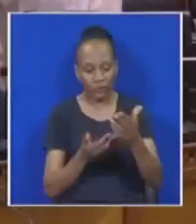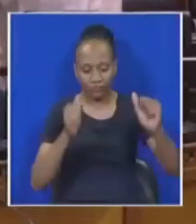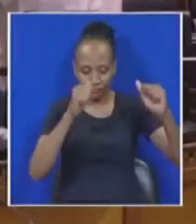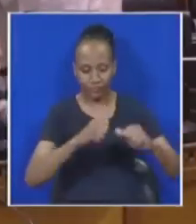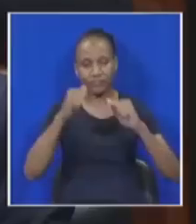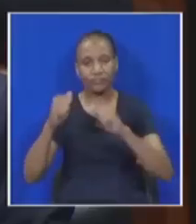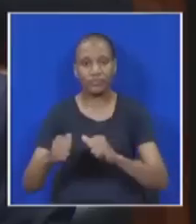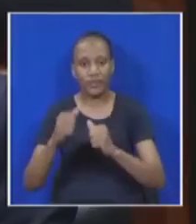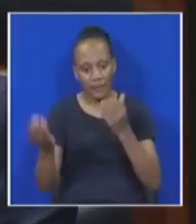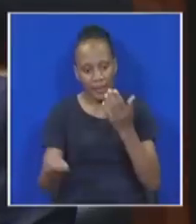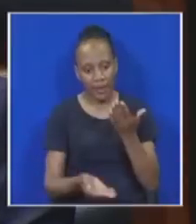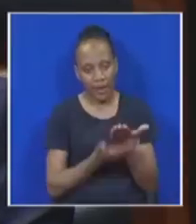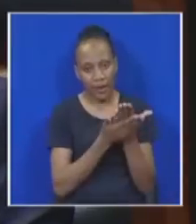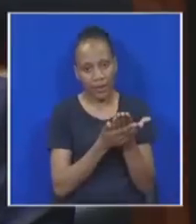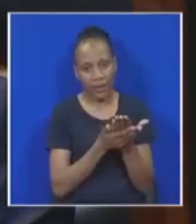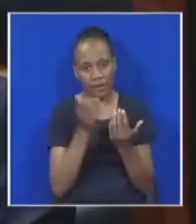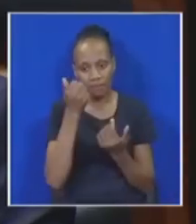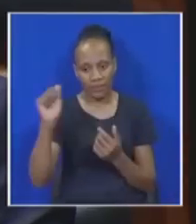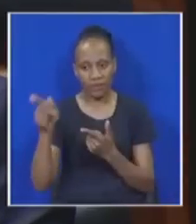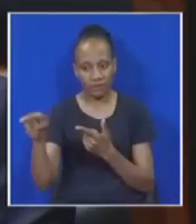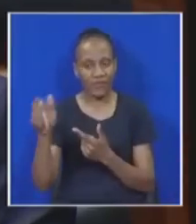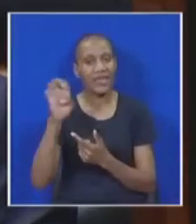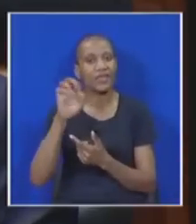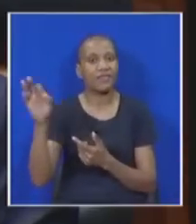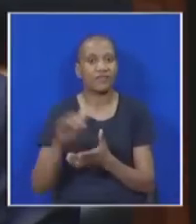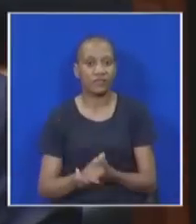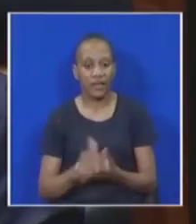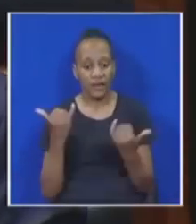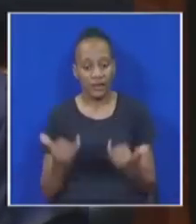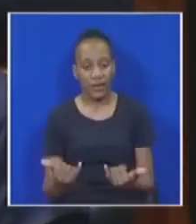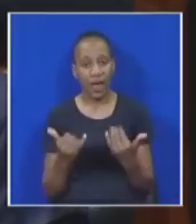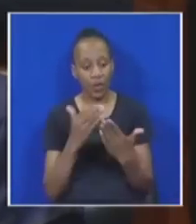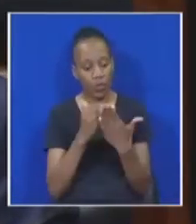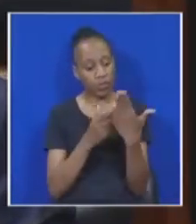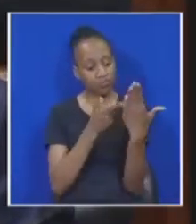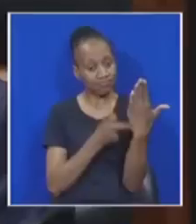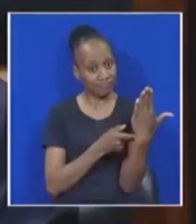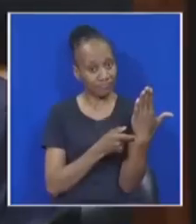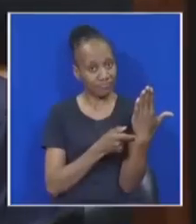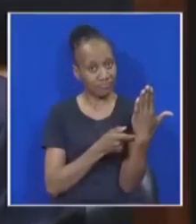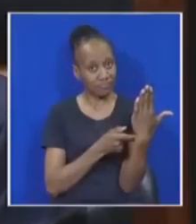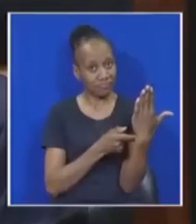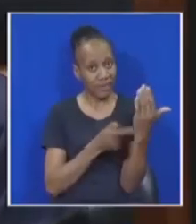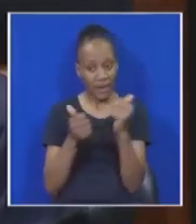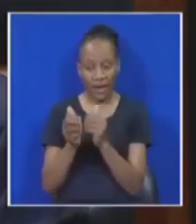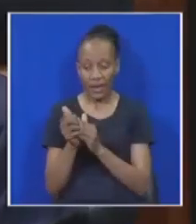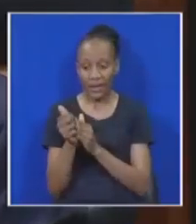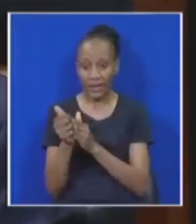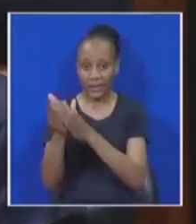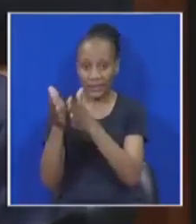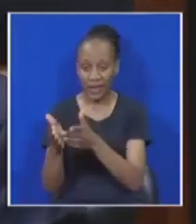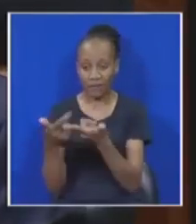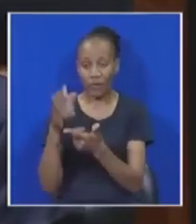The objection of the EFF. The next item on the order paper is the motion in the name of the Leader of the